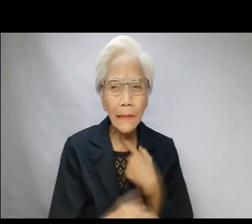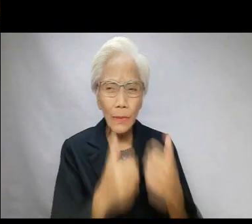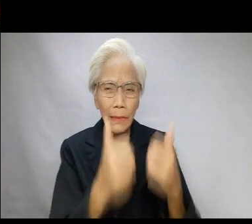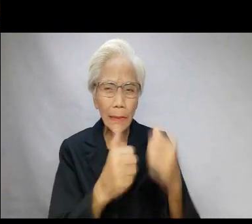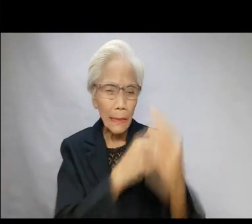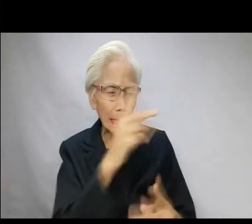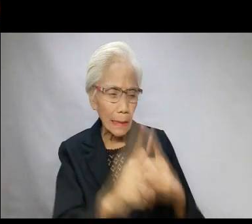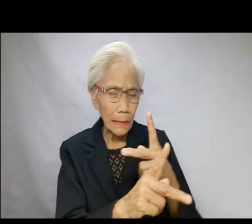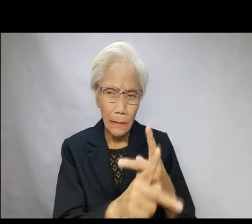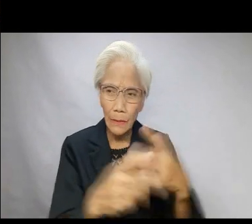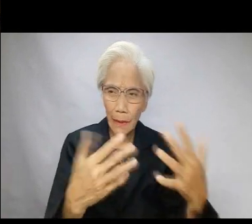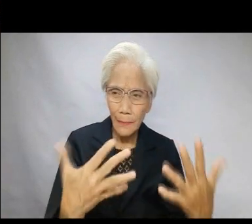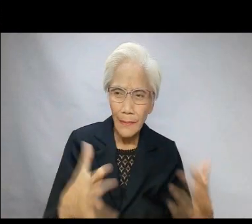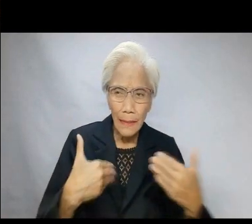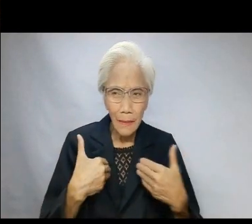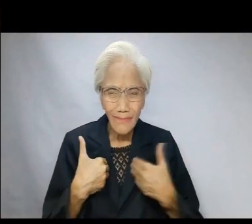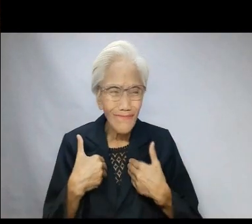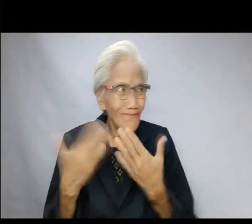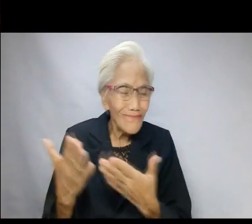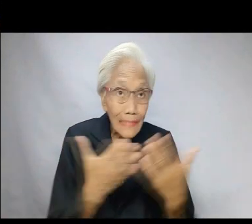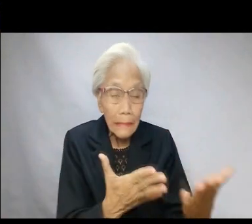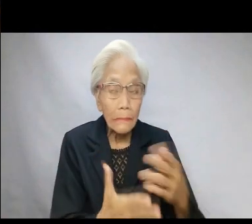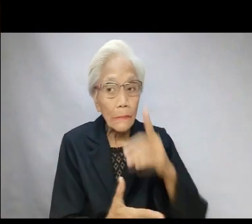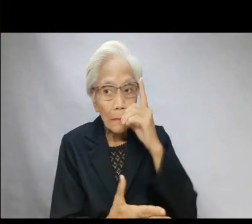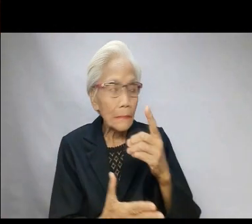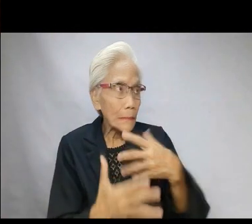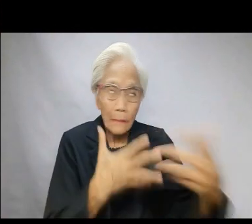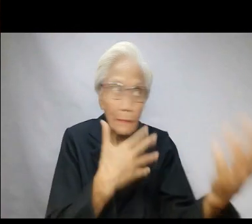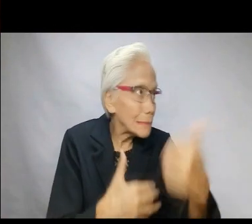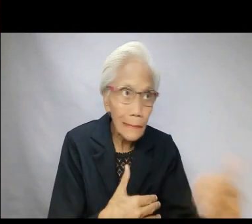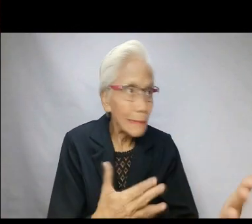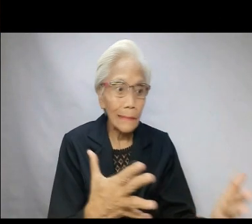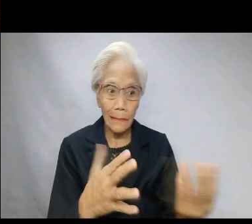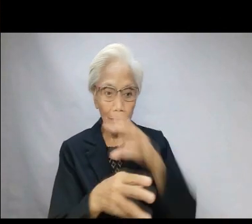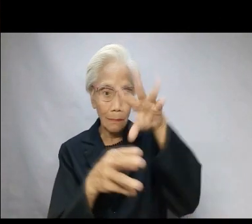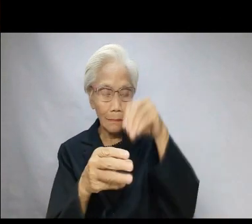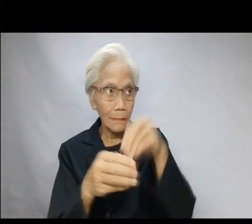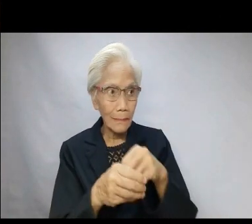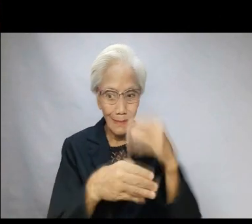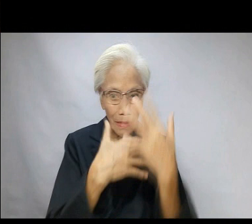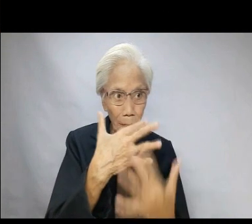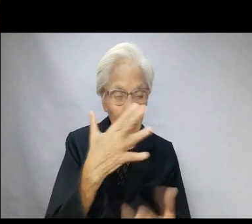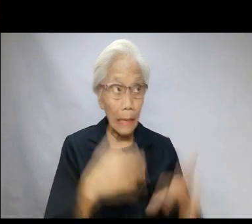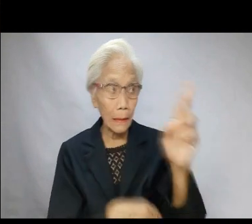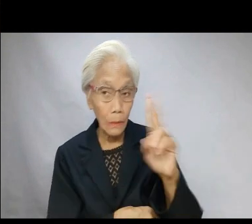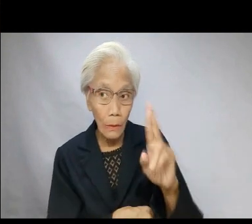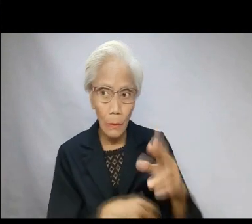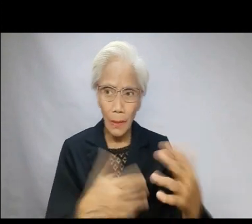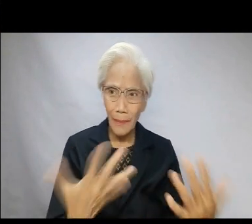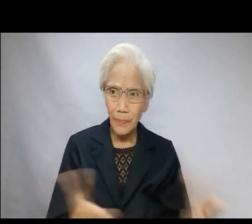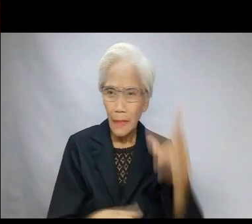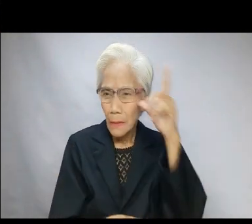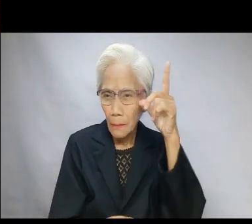the kind of thirst that drives one to drink anything, including urine and blood. Longlevishu's mention of these